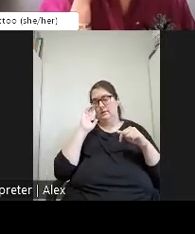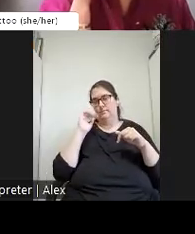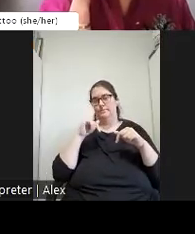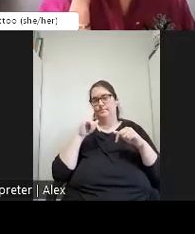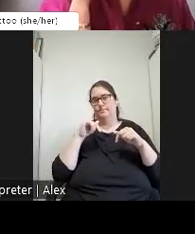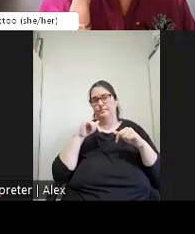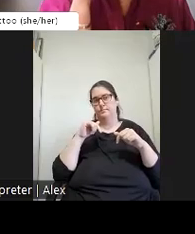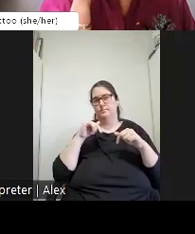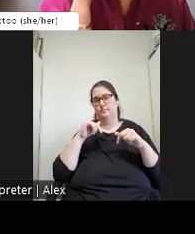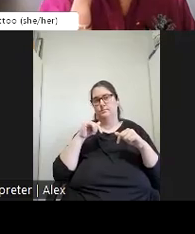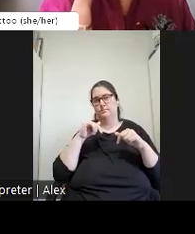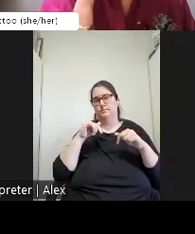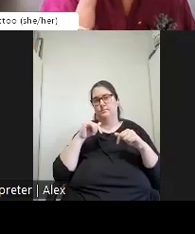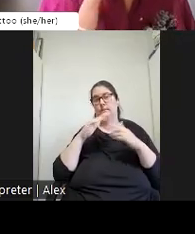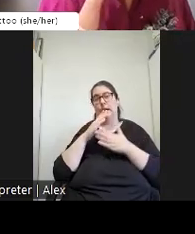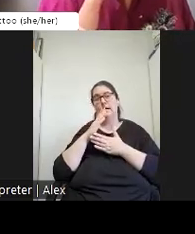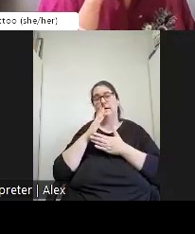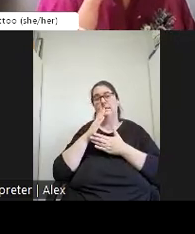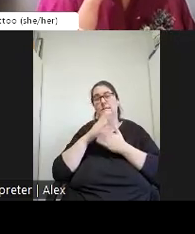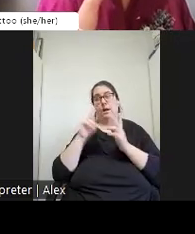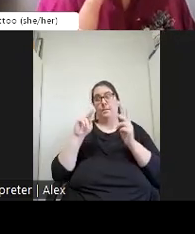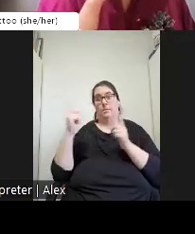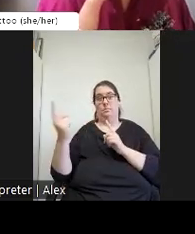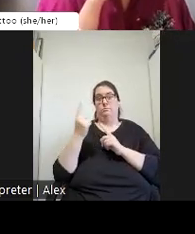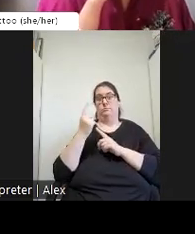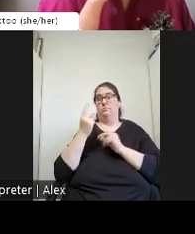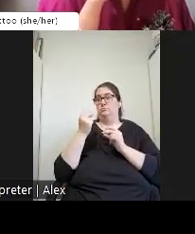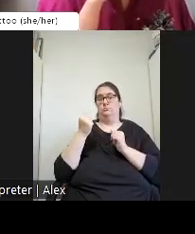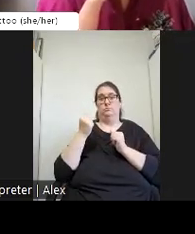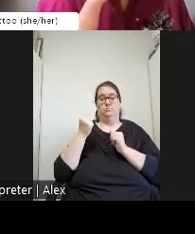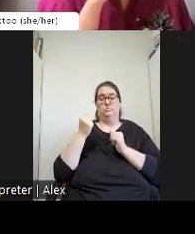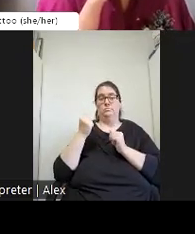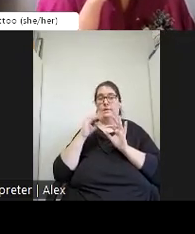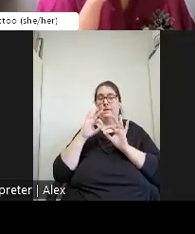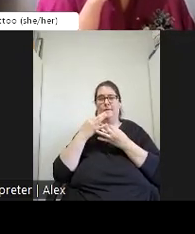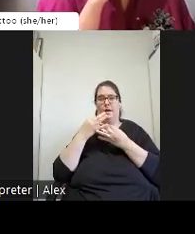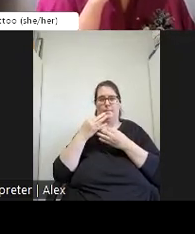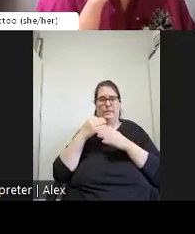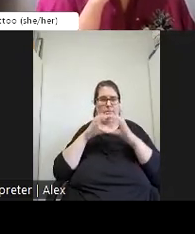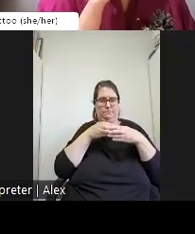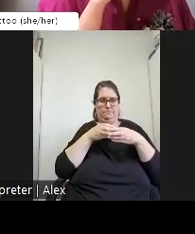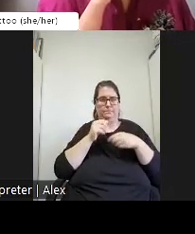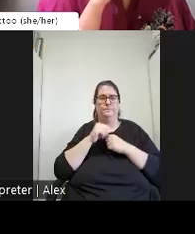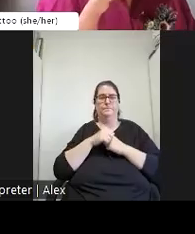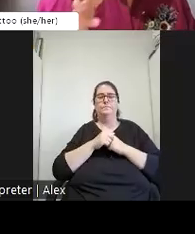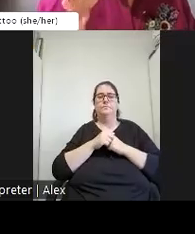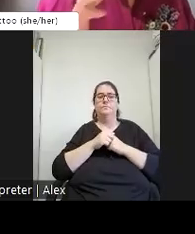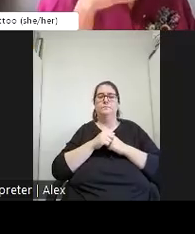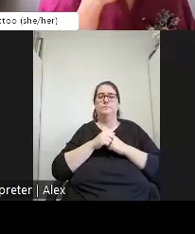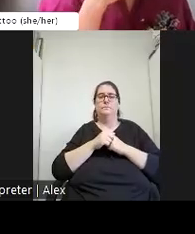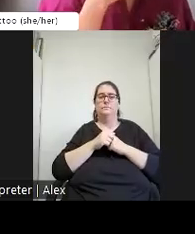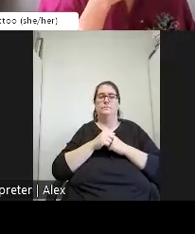we see people come to us and start right away in the family court settings. So instead